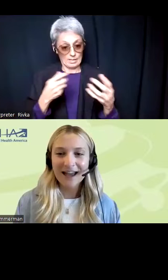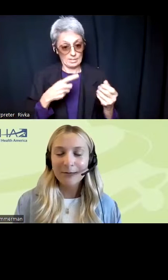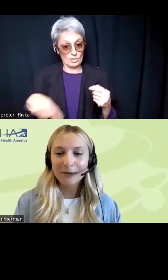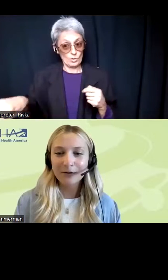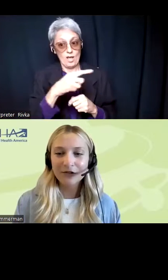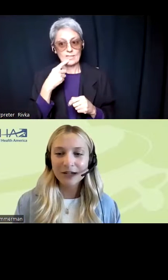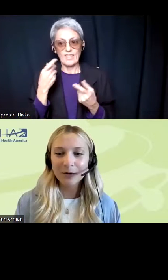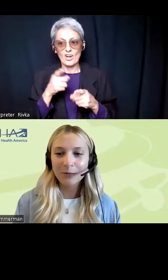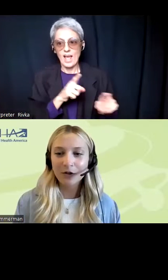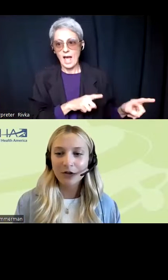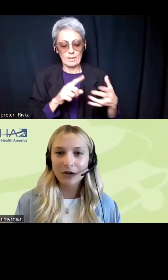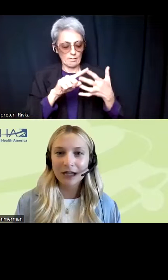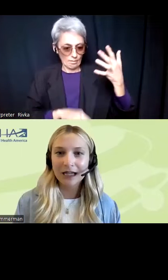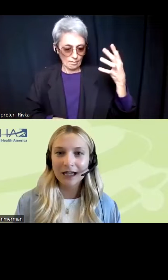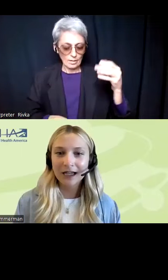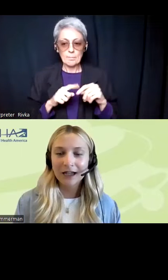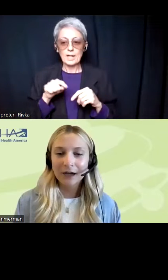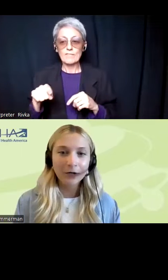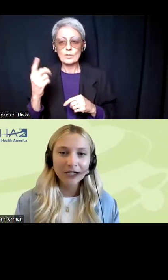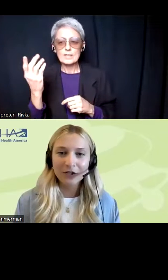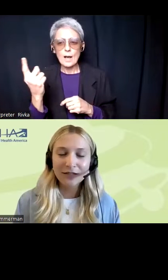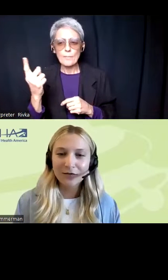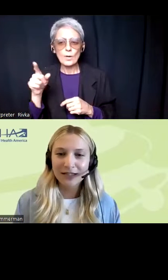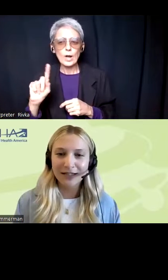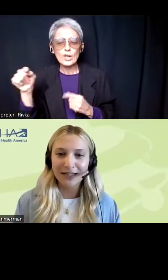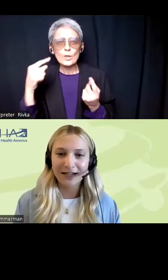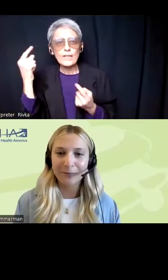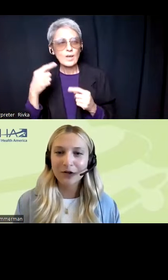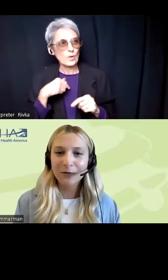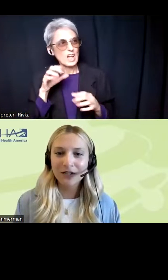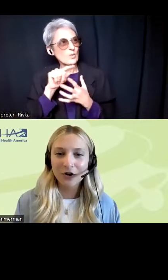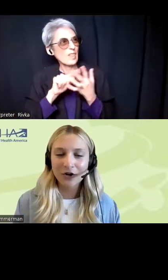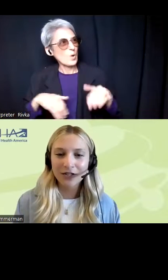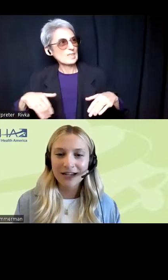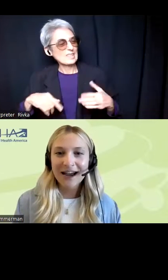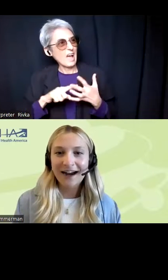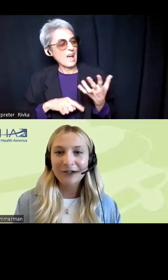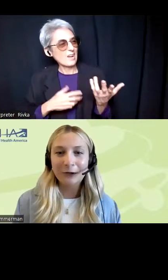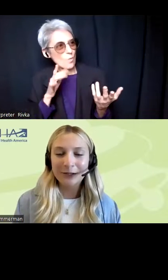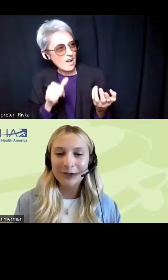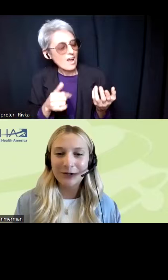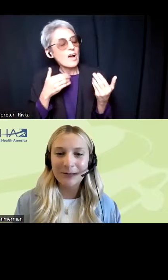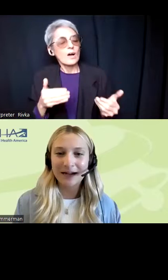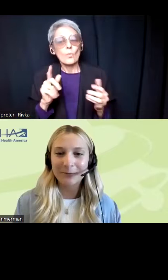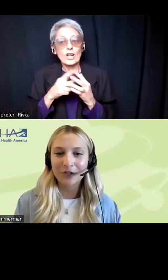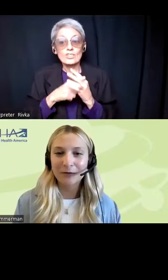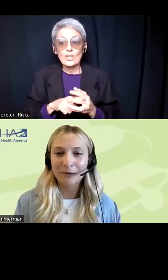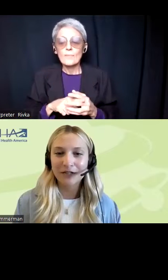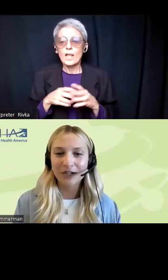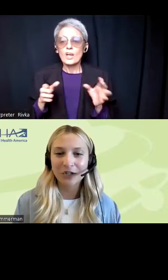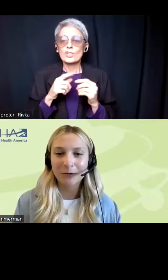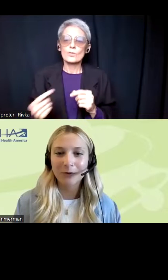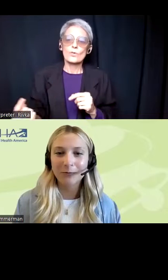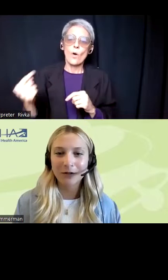happening. But if you're someone where you're thinking, we're not doing those things yet, and where do we start? I'd encourage you to go back and watch our